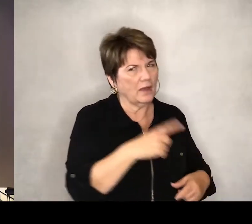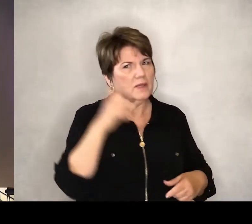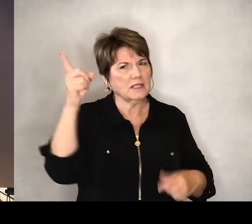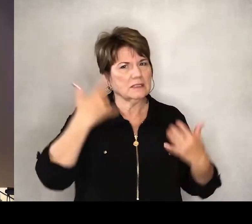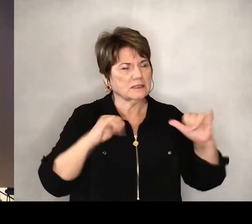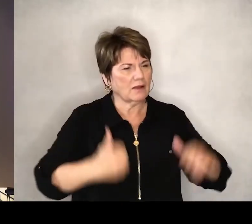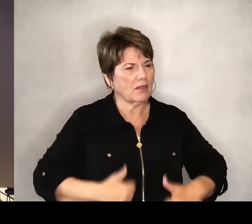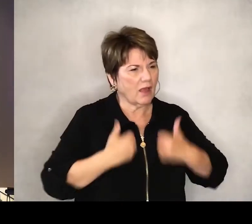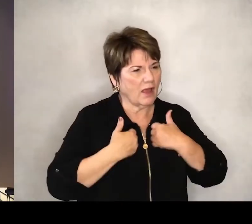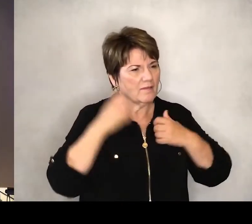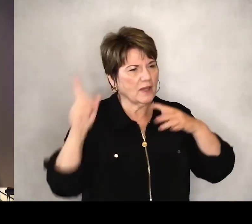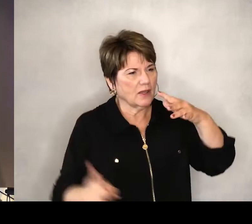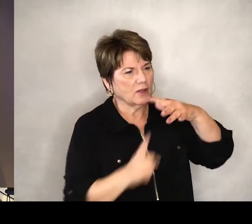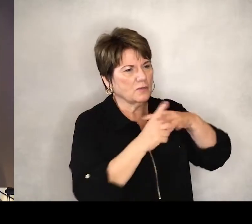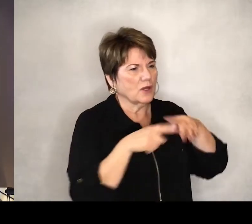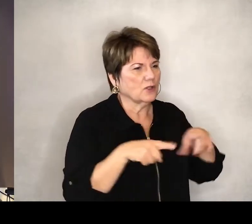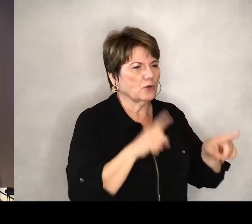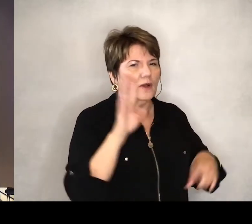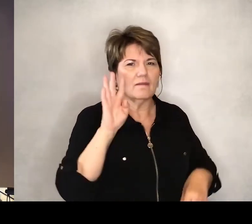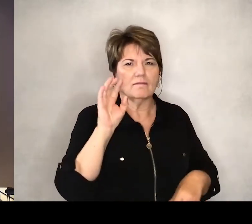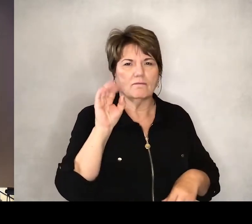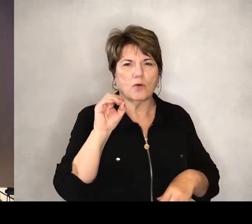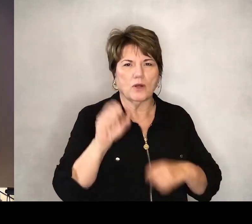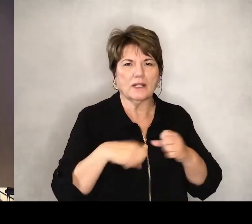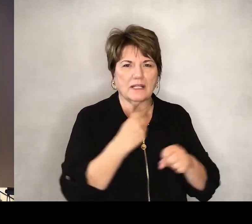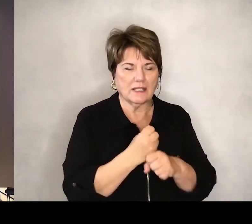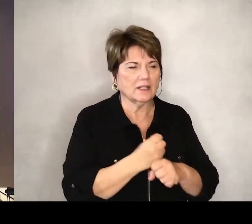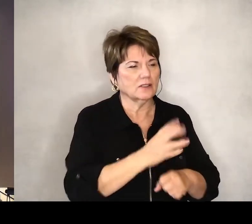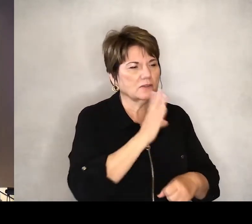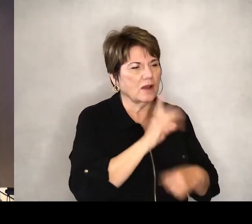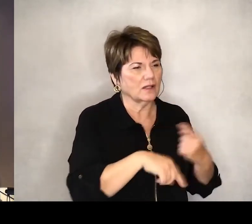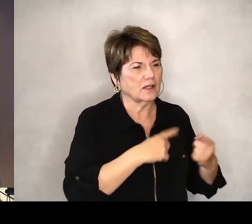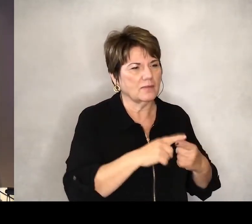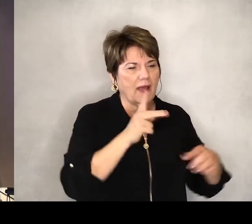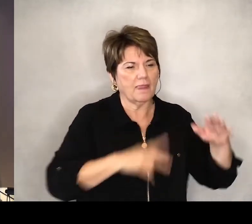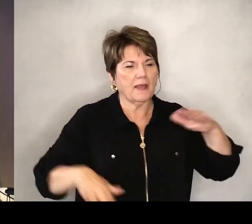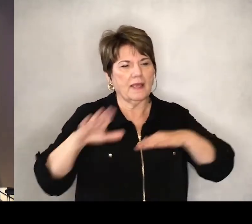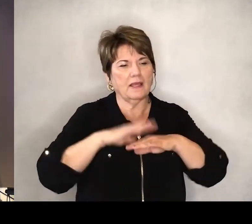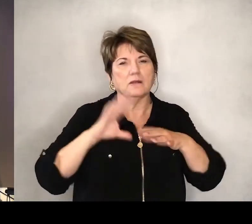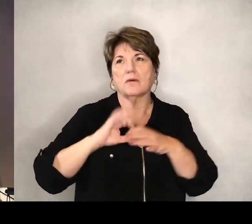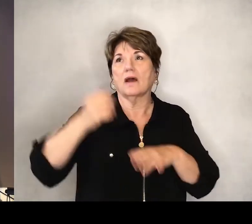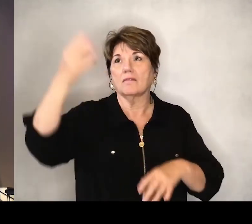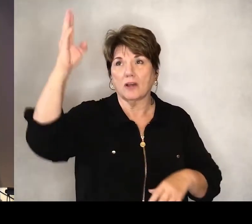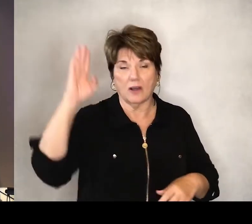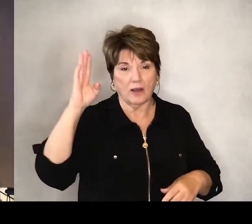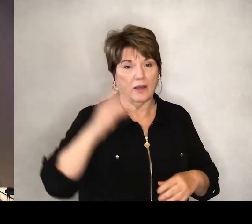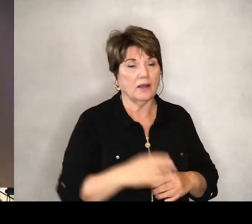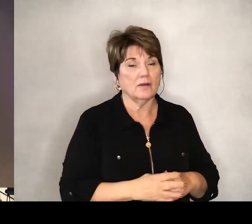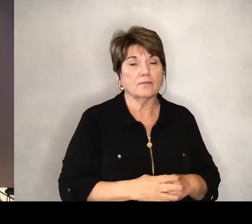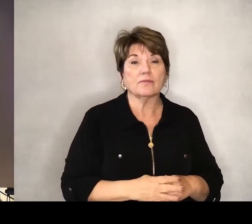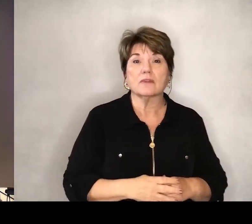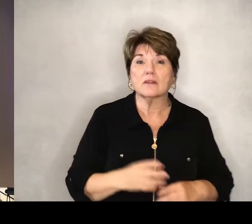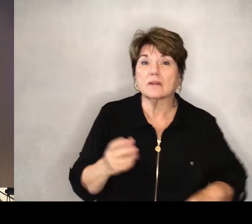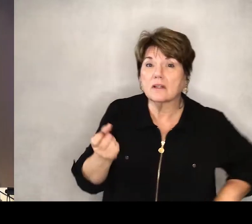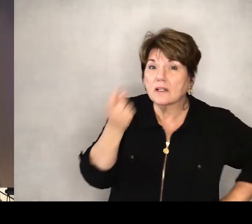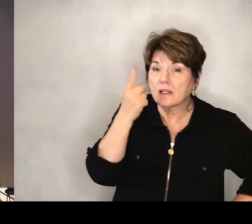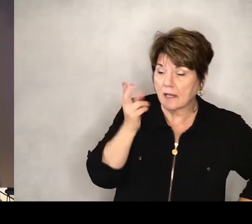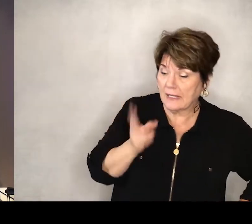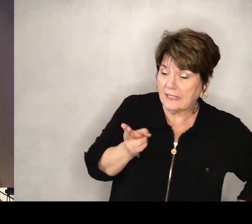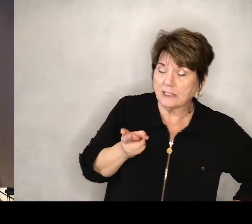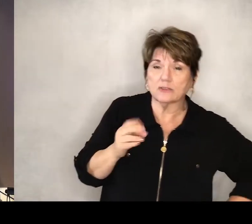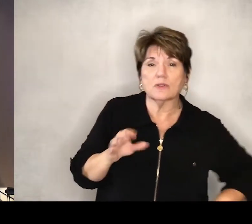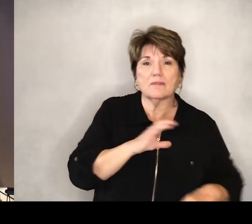alive. He appeared to them over a period of 40 days and spoke about the kingdom of God. See, the historicity